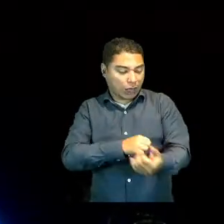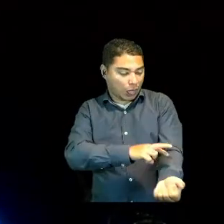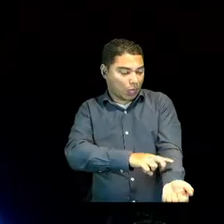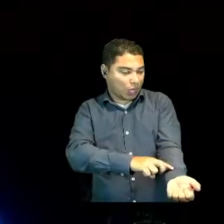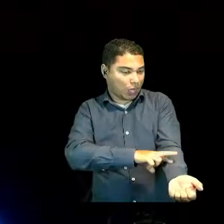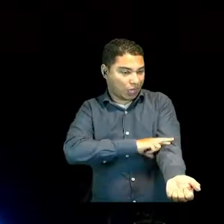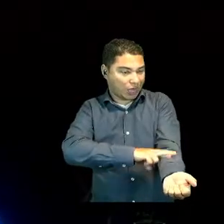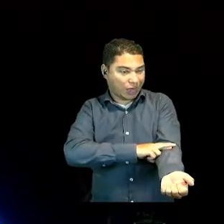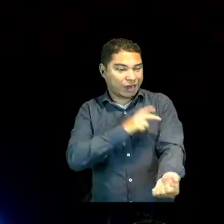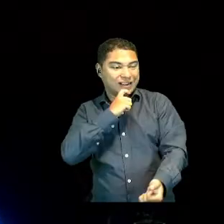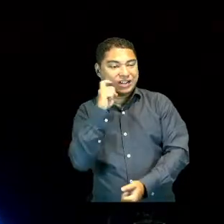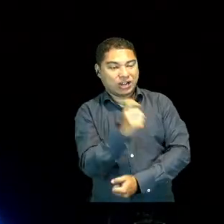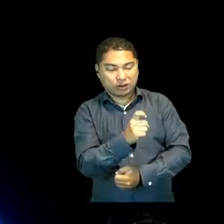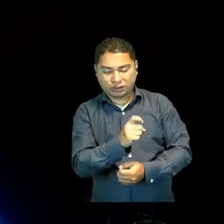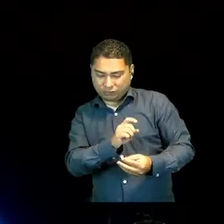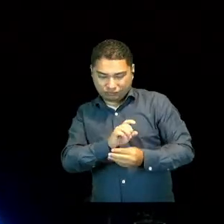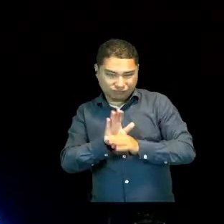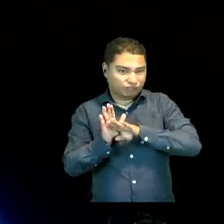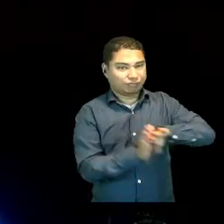she knows,